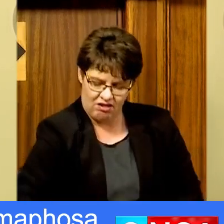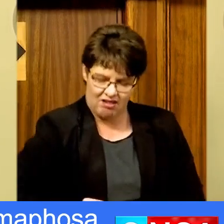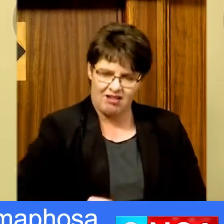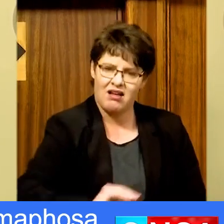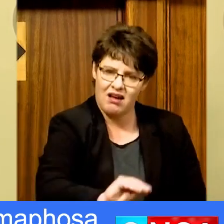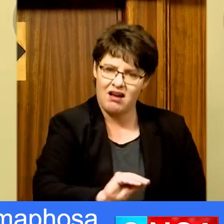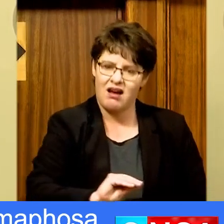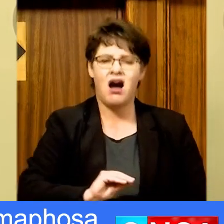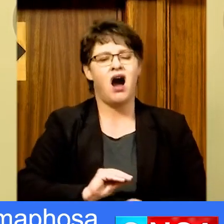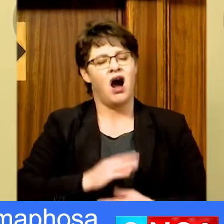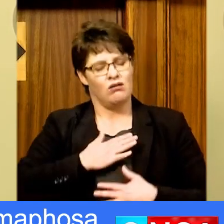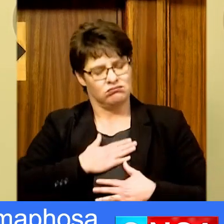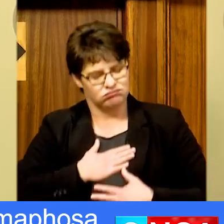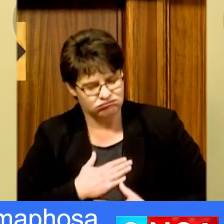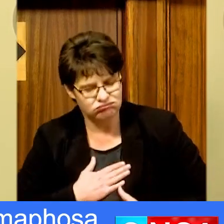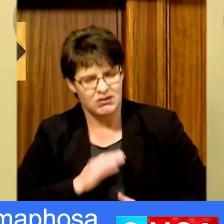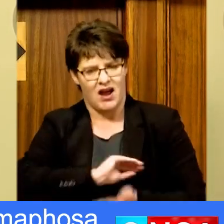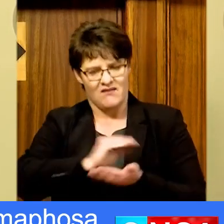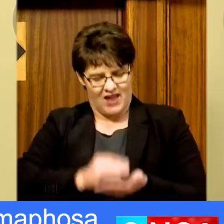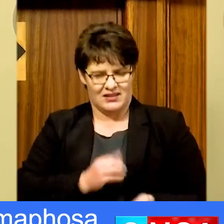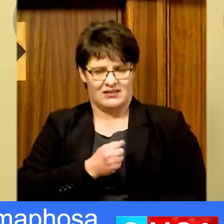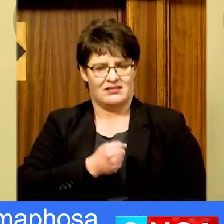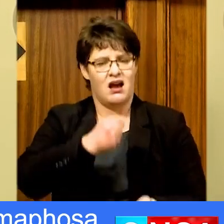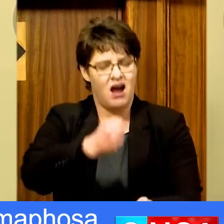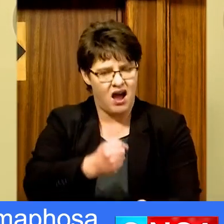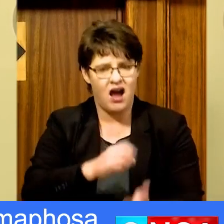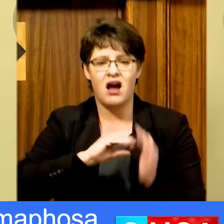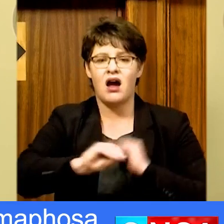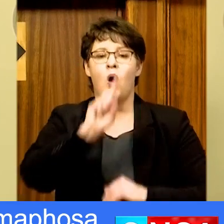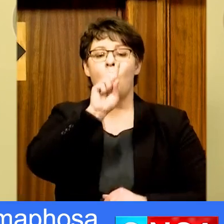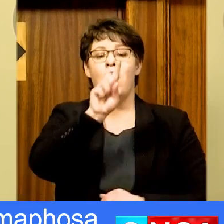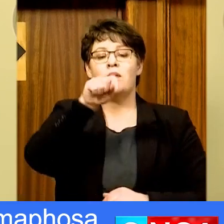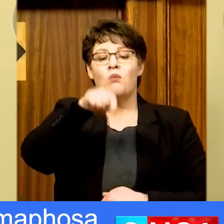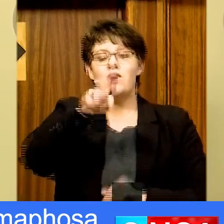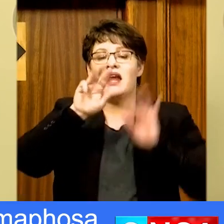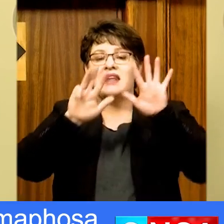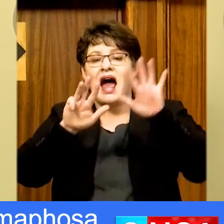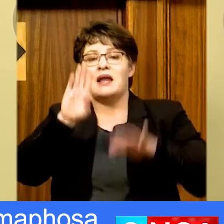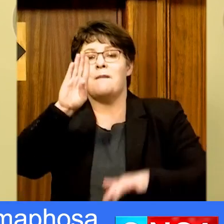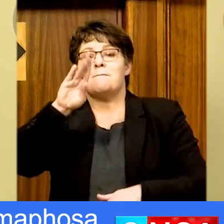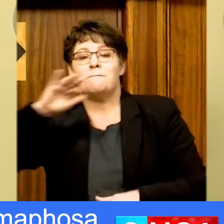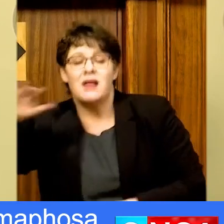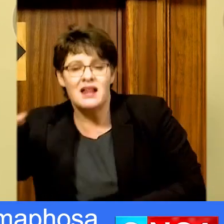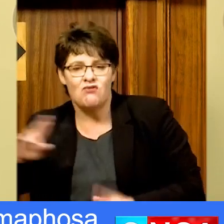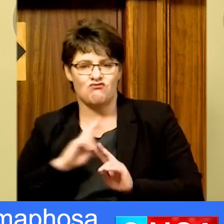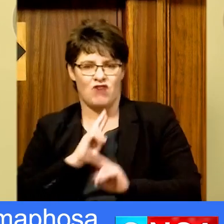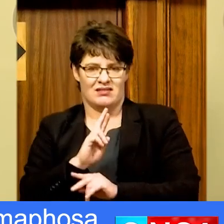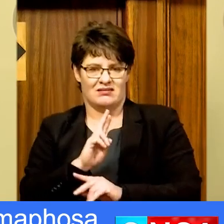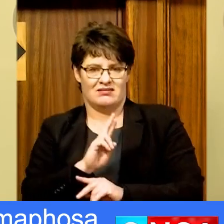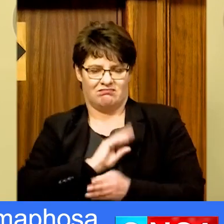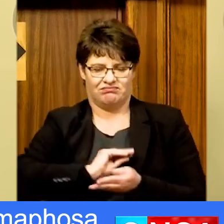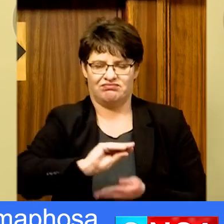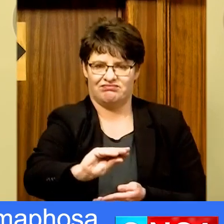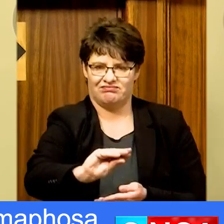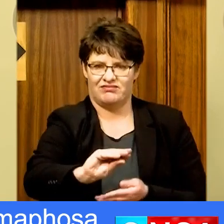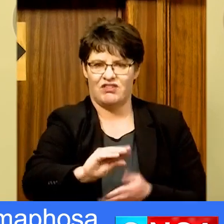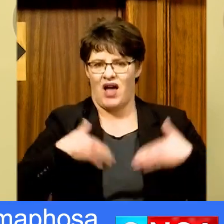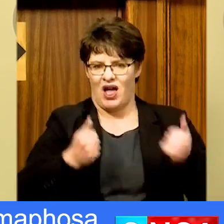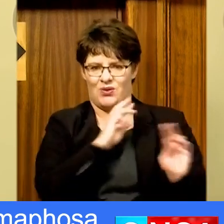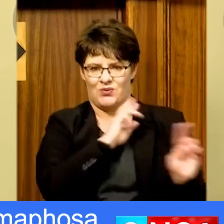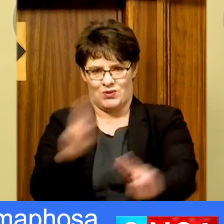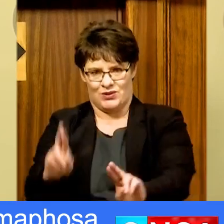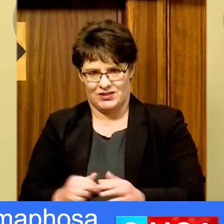the Solidarity Fund has invested 1.9 billion rand in our health response,